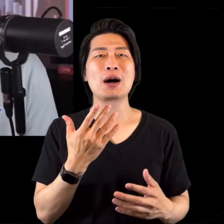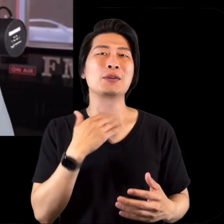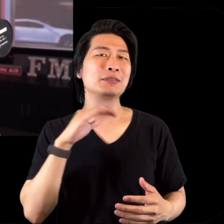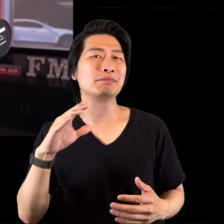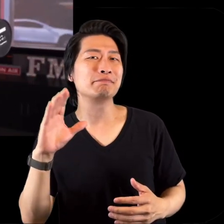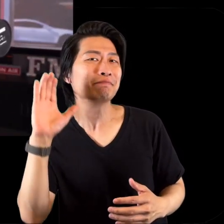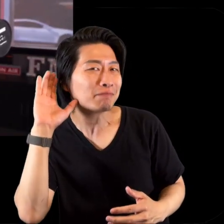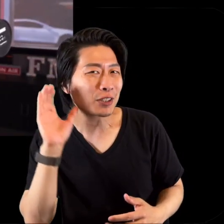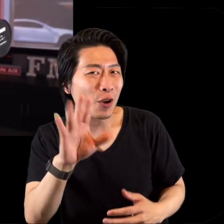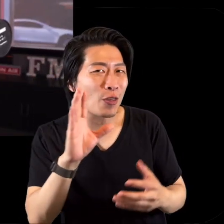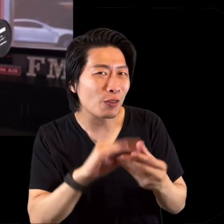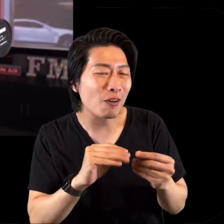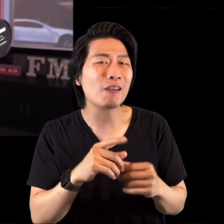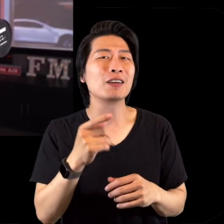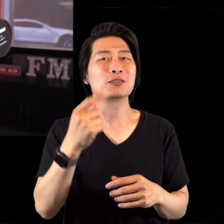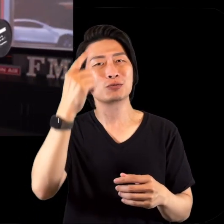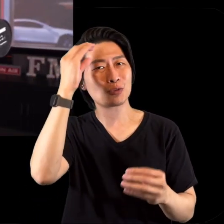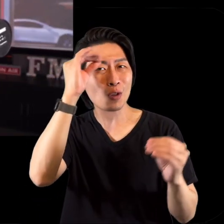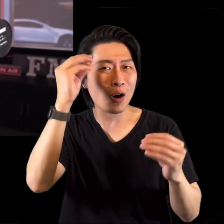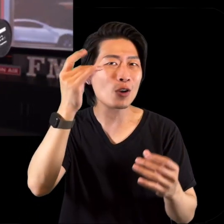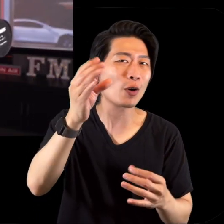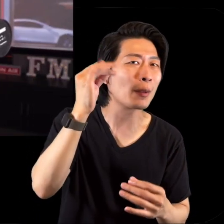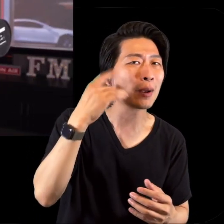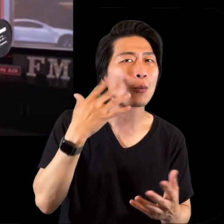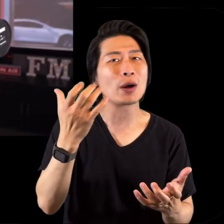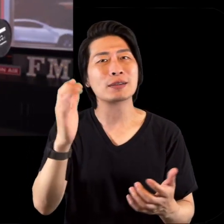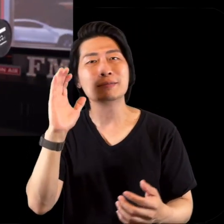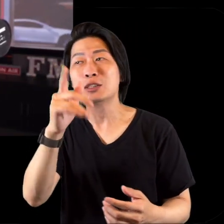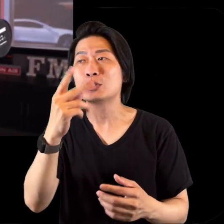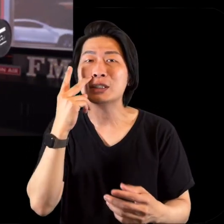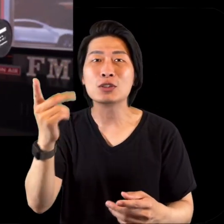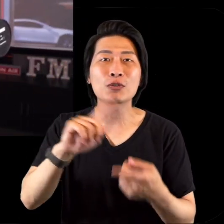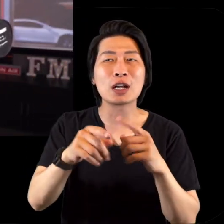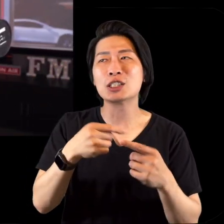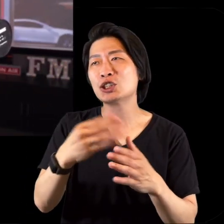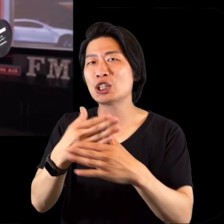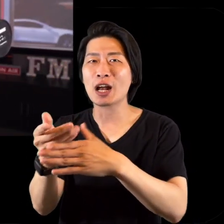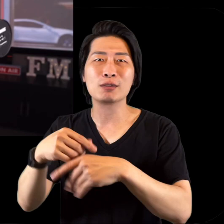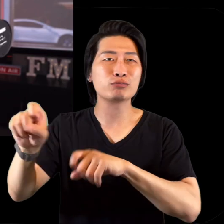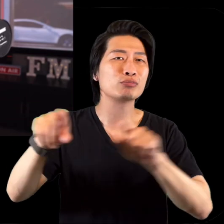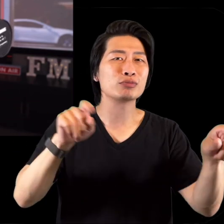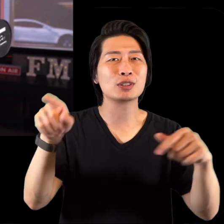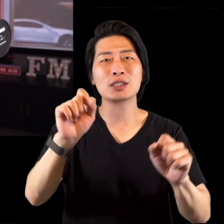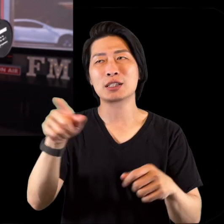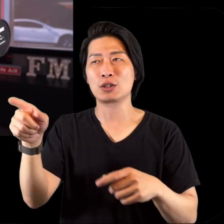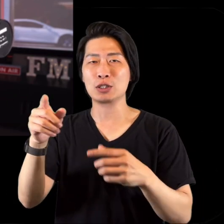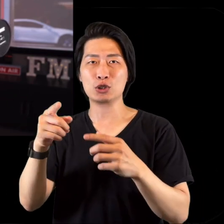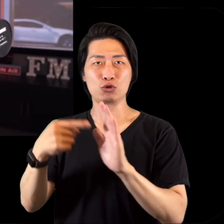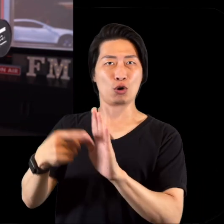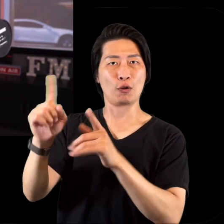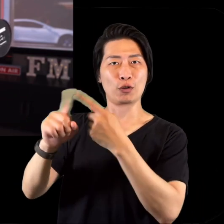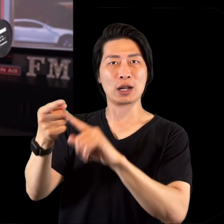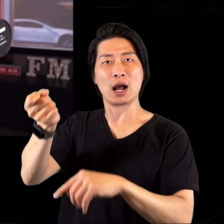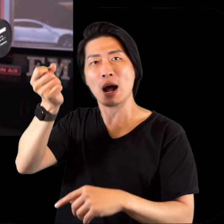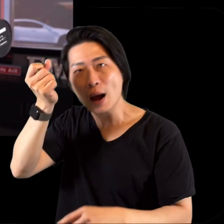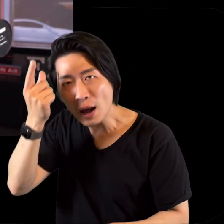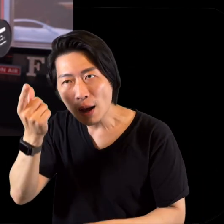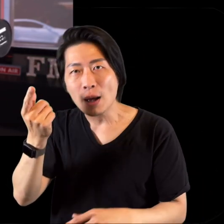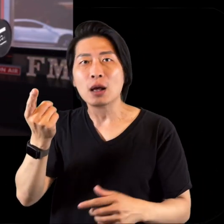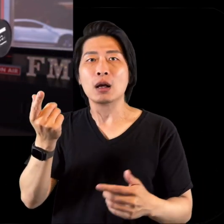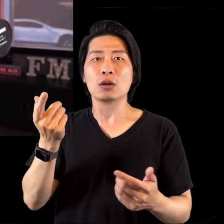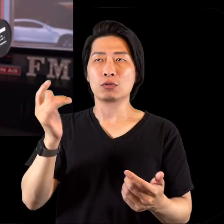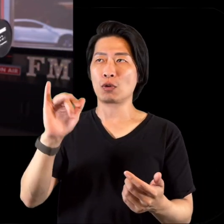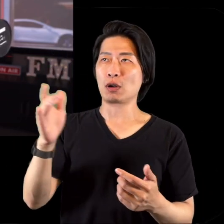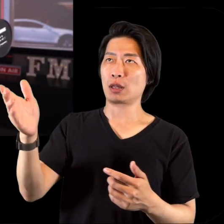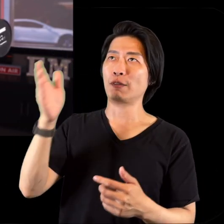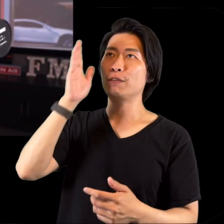Okay, everybody, I'd love to hear your thoughts in the comment section below. Share this with your friends if you'd like to get their opinion as well, or if you'd like them to watch this video so they can have